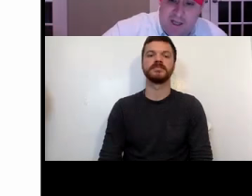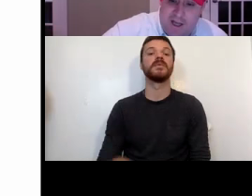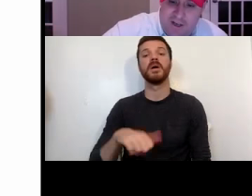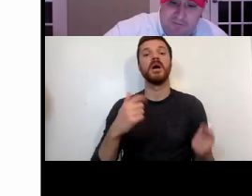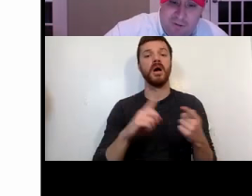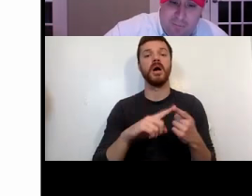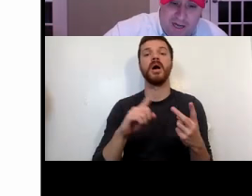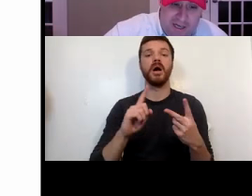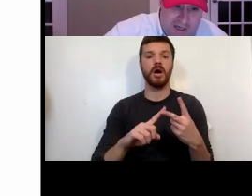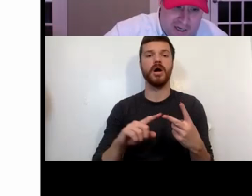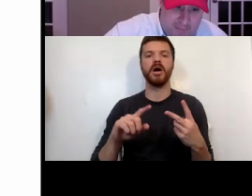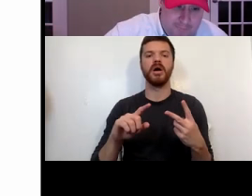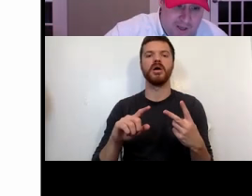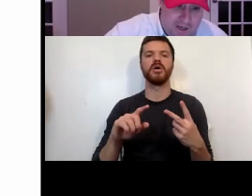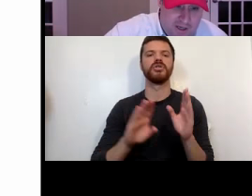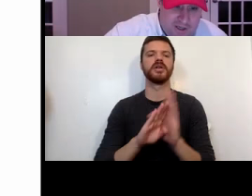taxonomy developed by